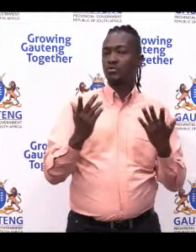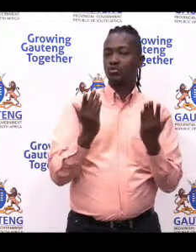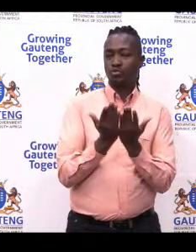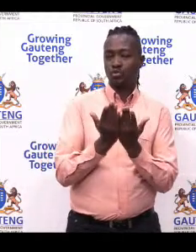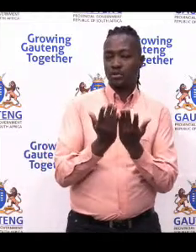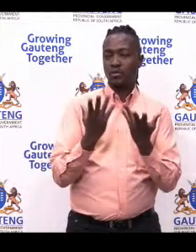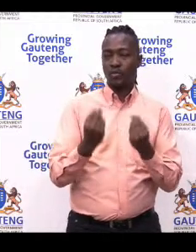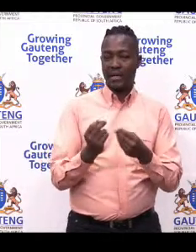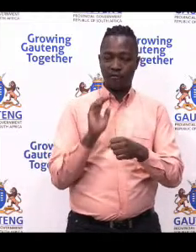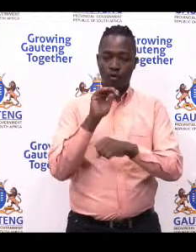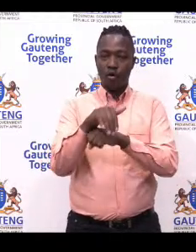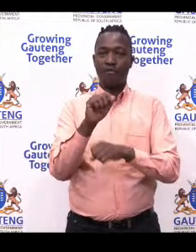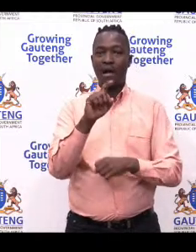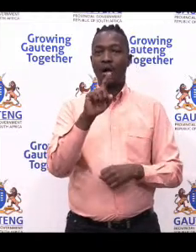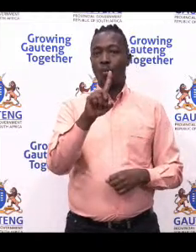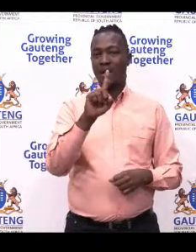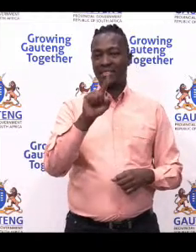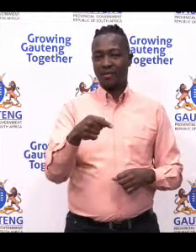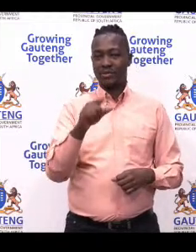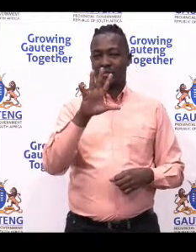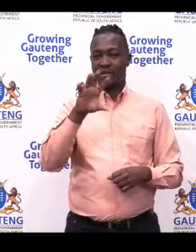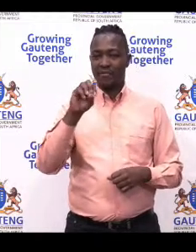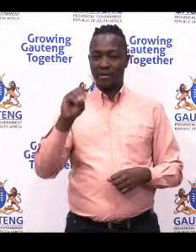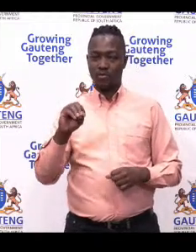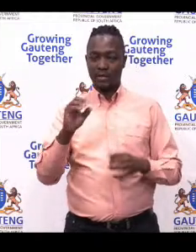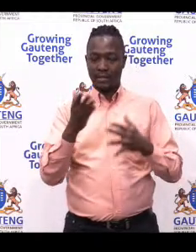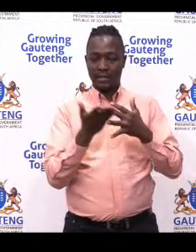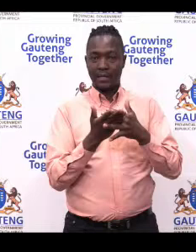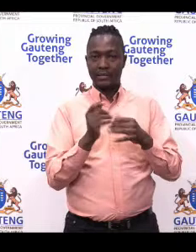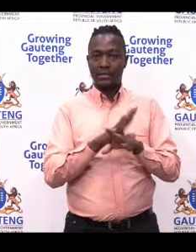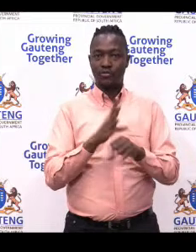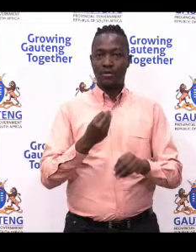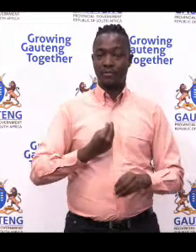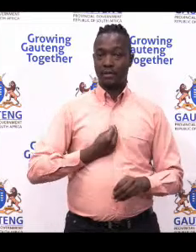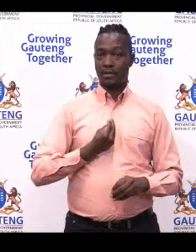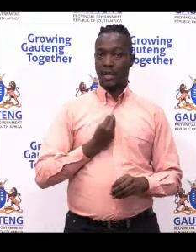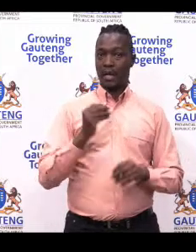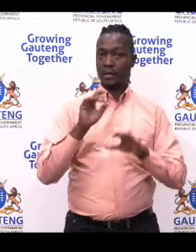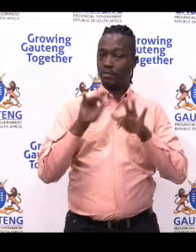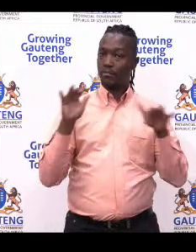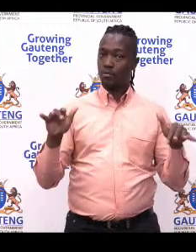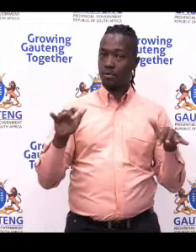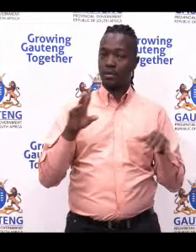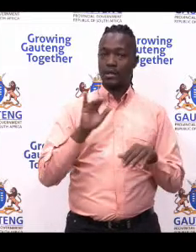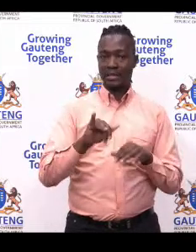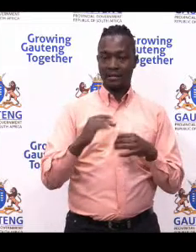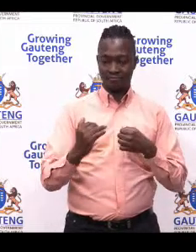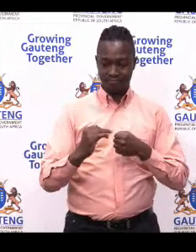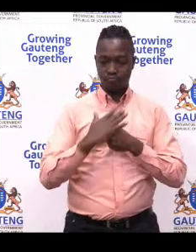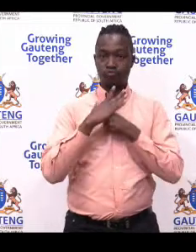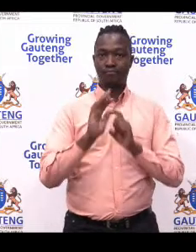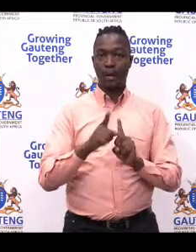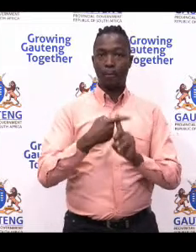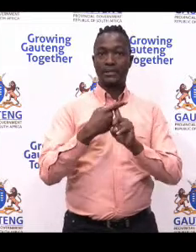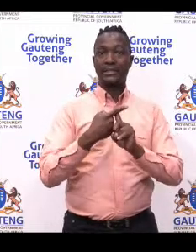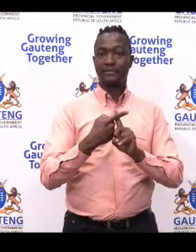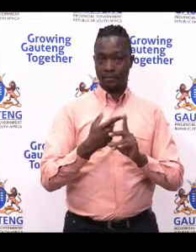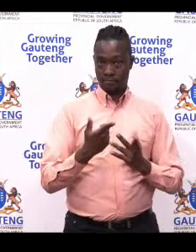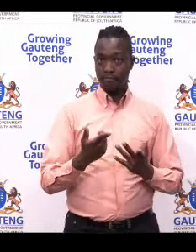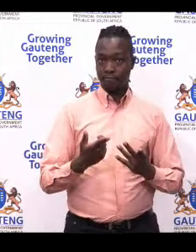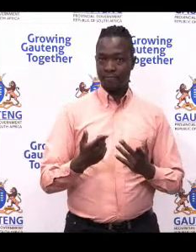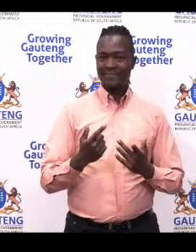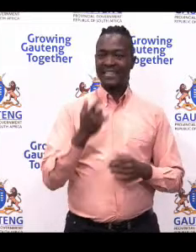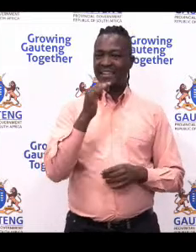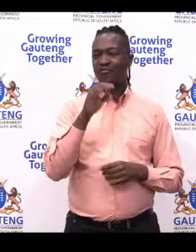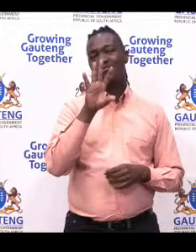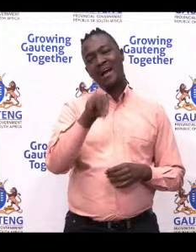just over 1,500 cases of young people that were affected. Now you would ask, what is that number?